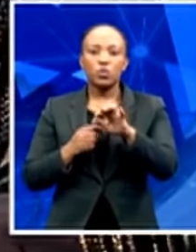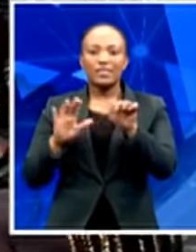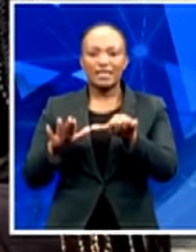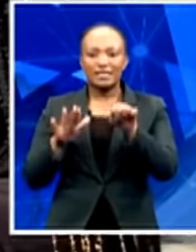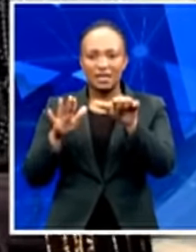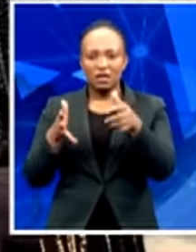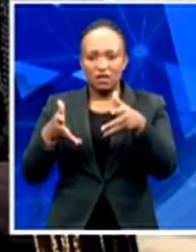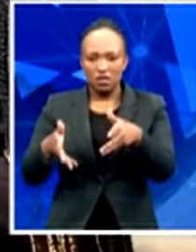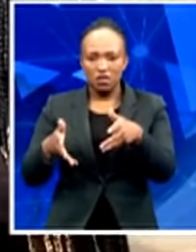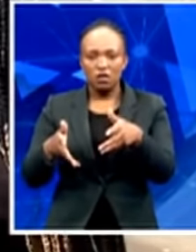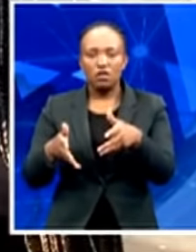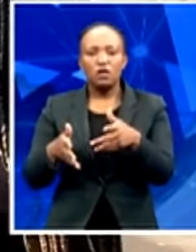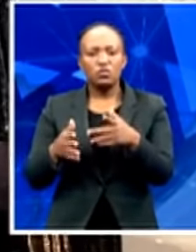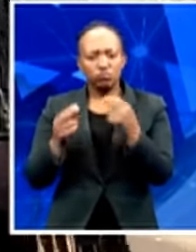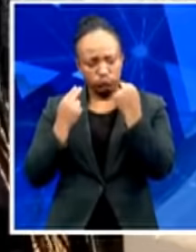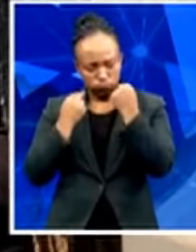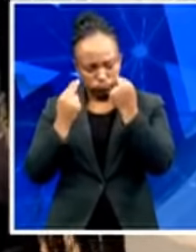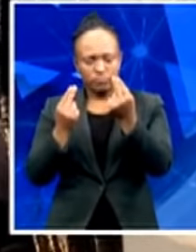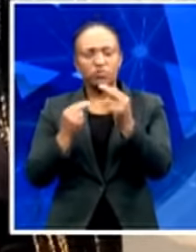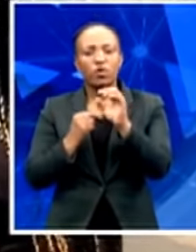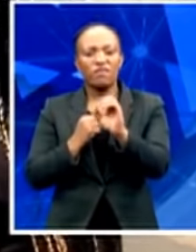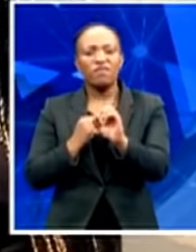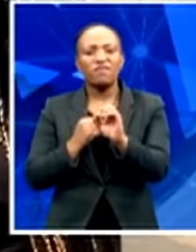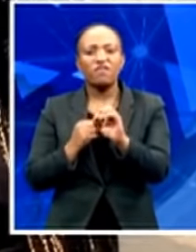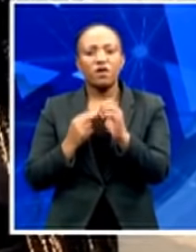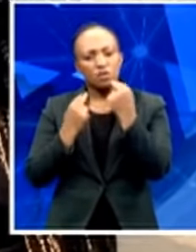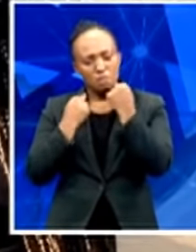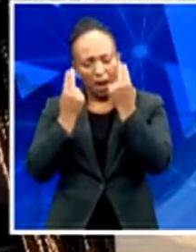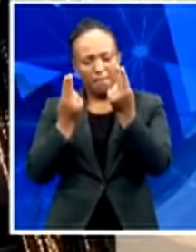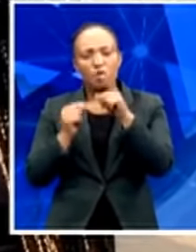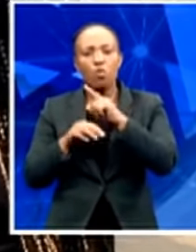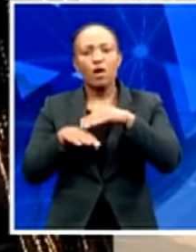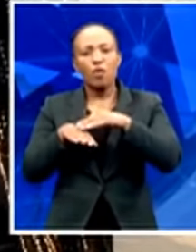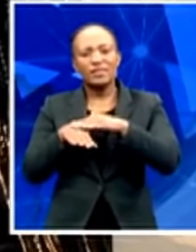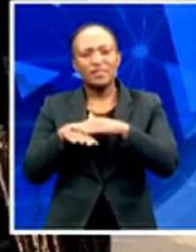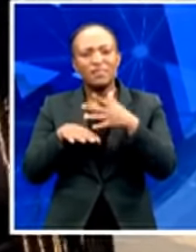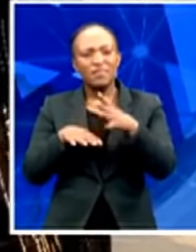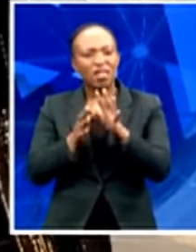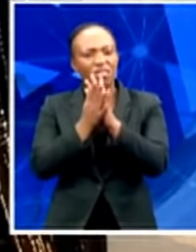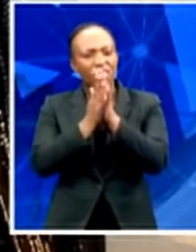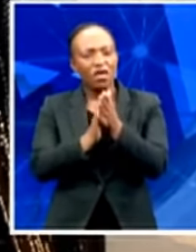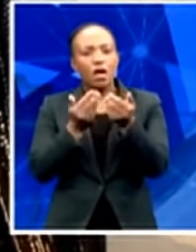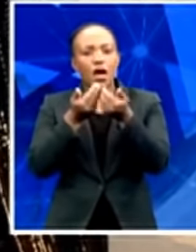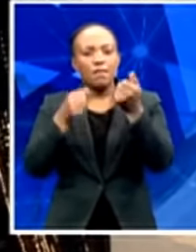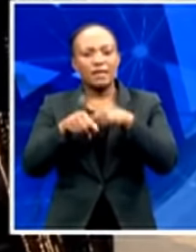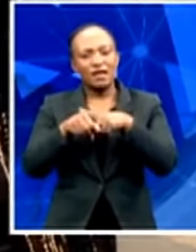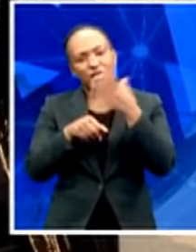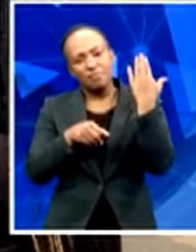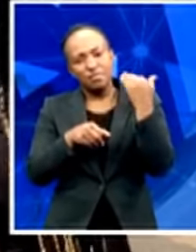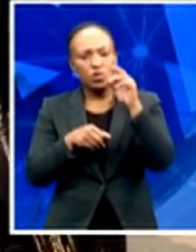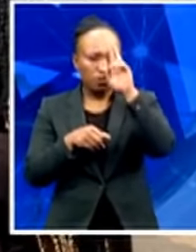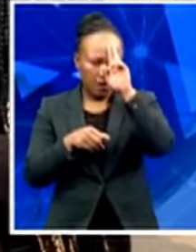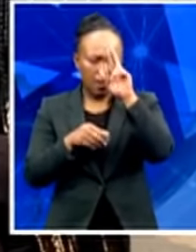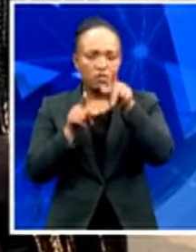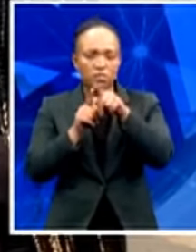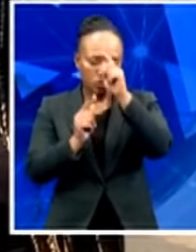even that time against a racist, brutal regime. So I was here to remember them, to honor them, but significantly for this